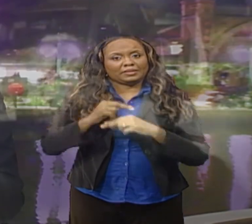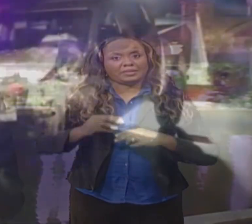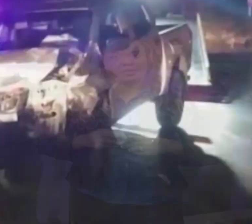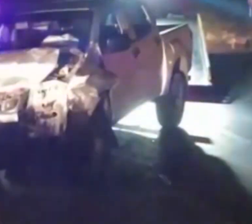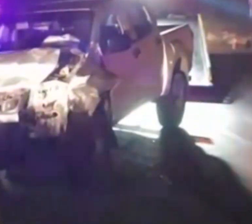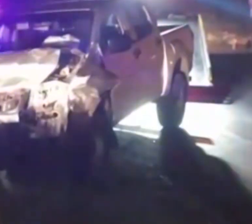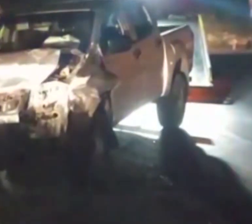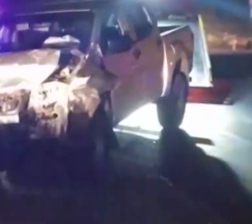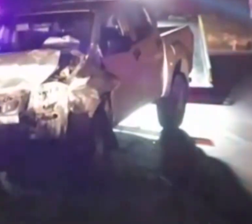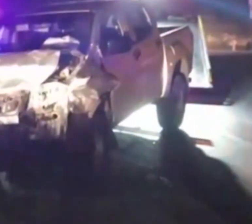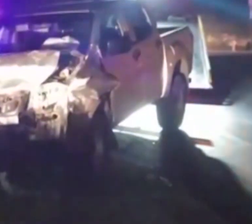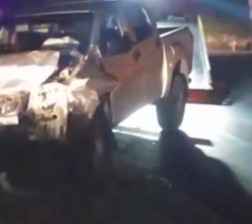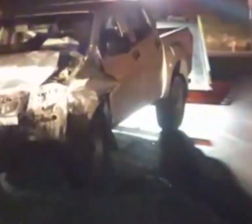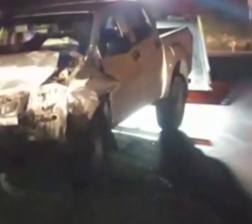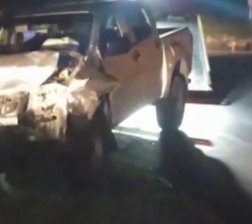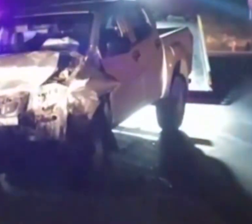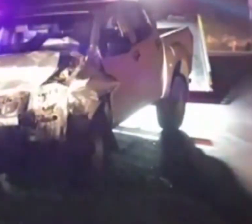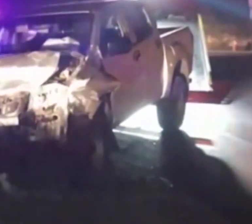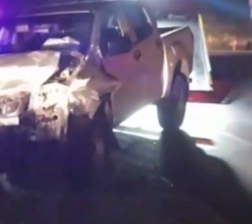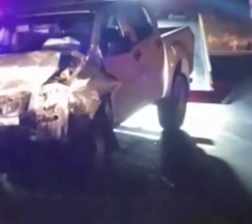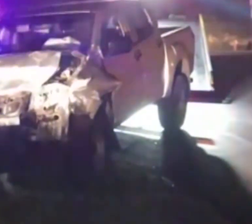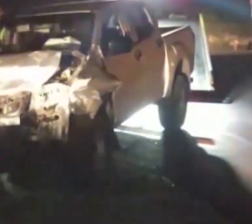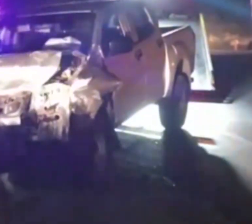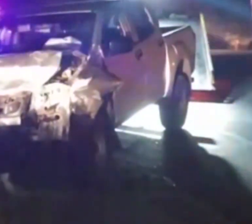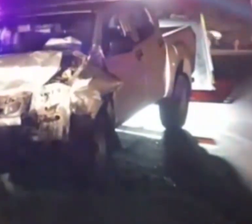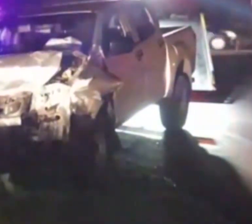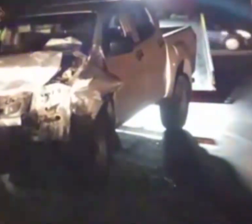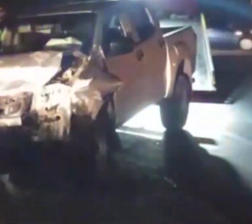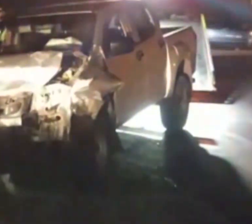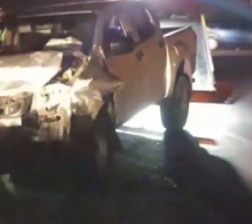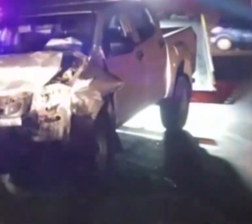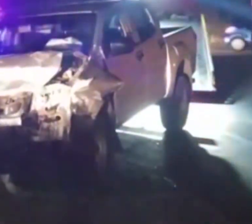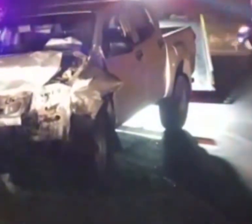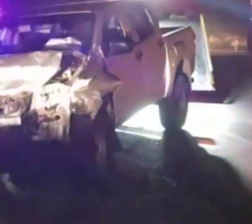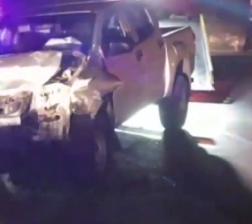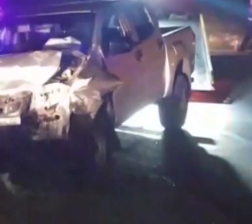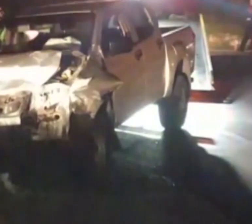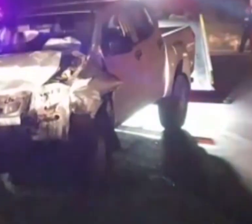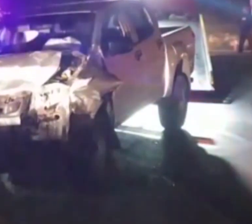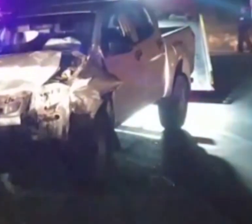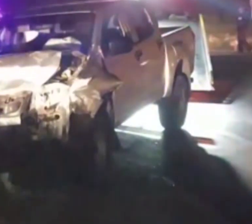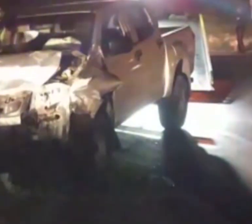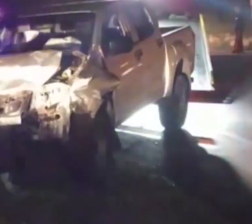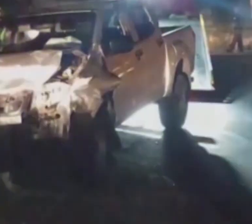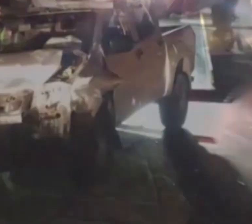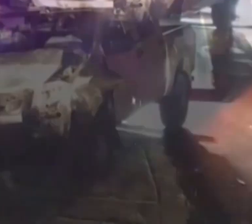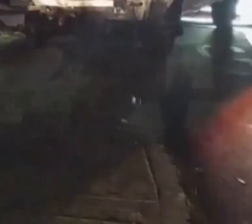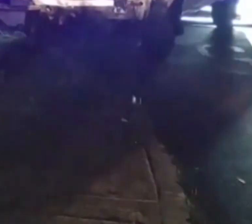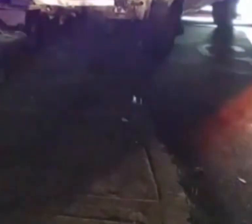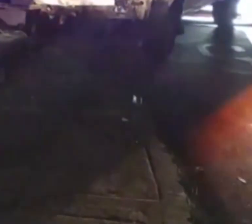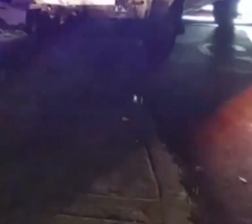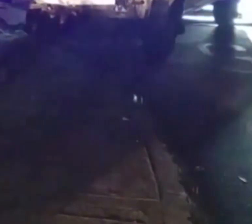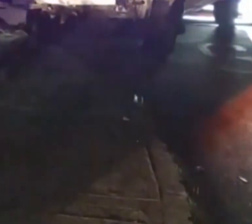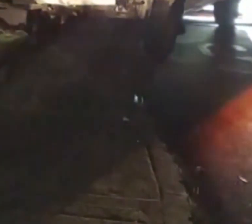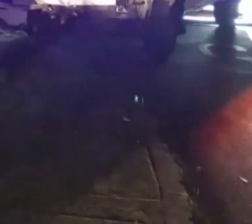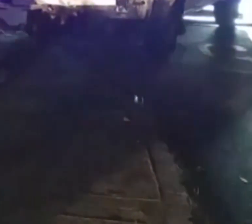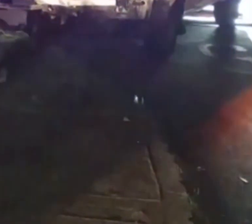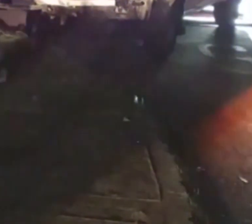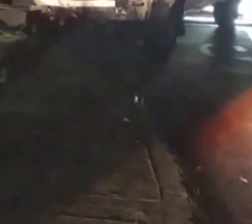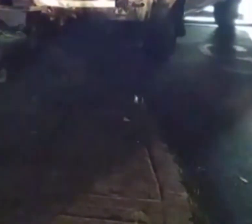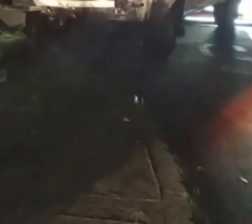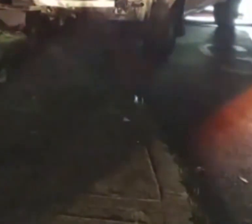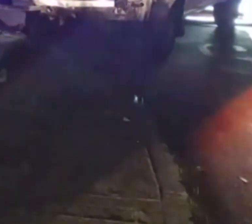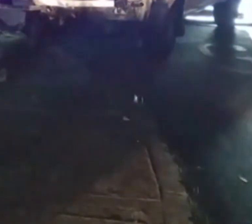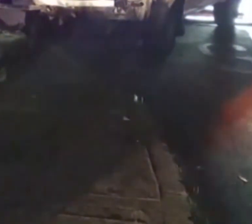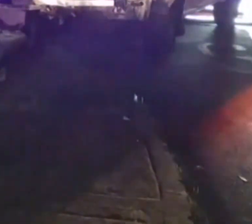the accident occurred about 10:30 last night at the junction of the Adams section of the highway and Kingsland Road in Christchurch, near the